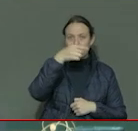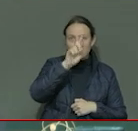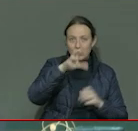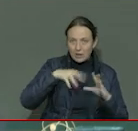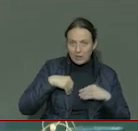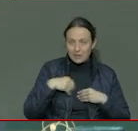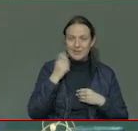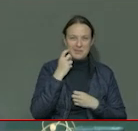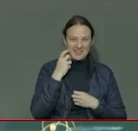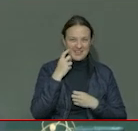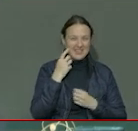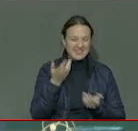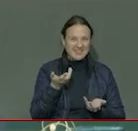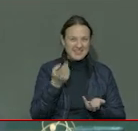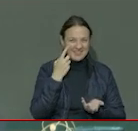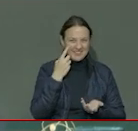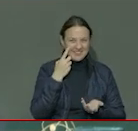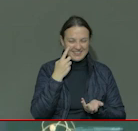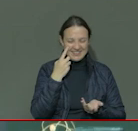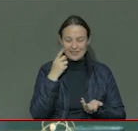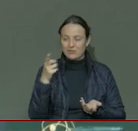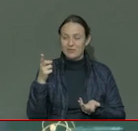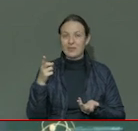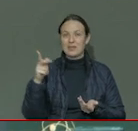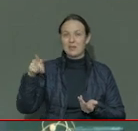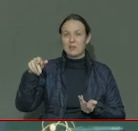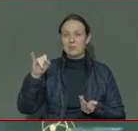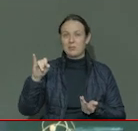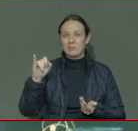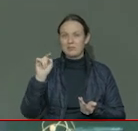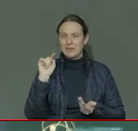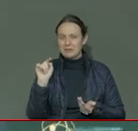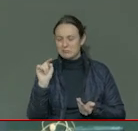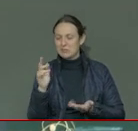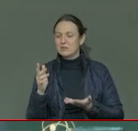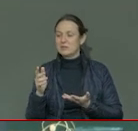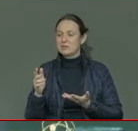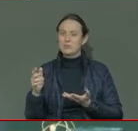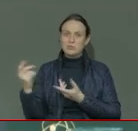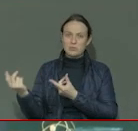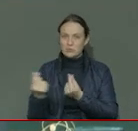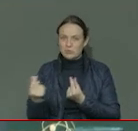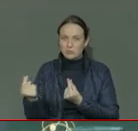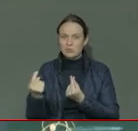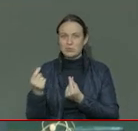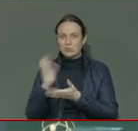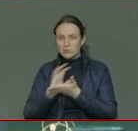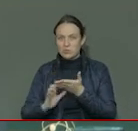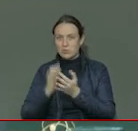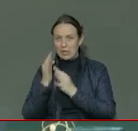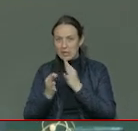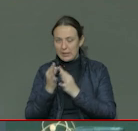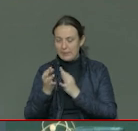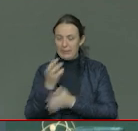Do you understand? So Jan Patel, he's very strategic about everything that he does. So we know that he practices